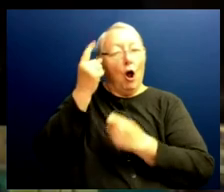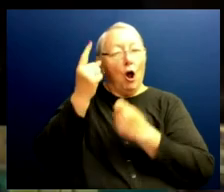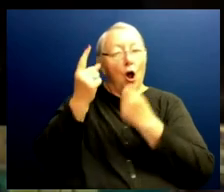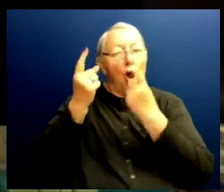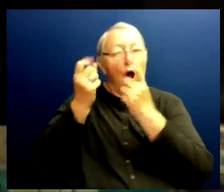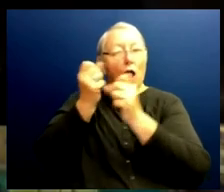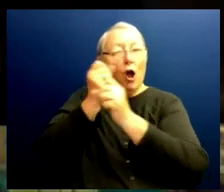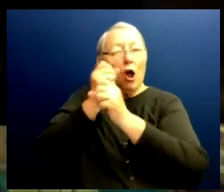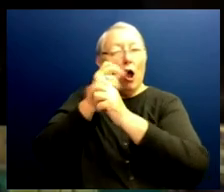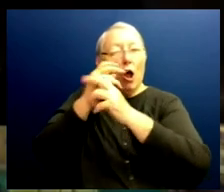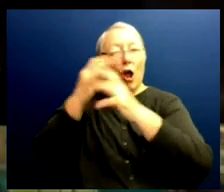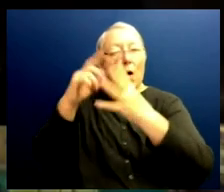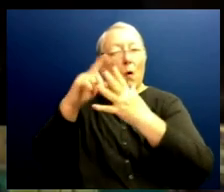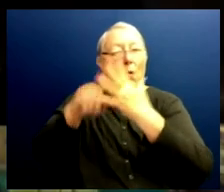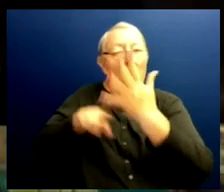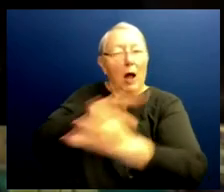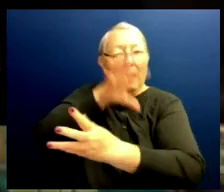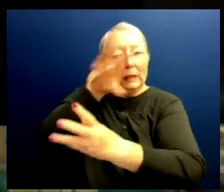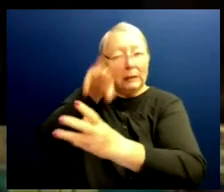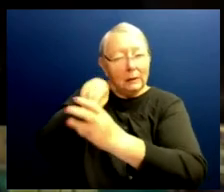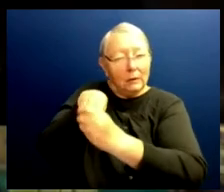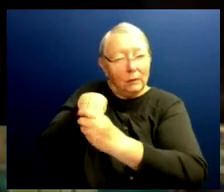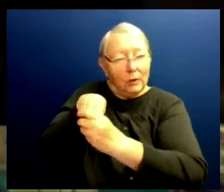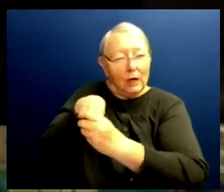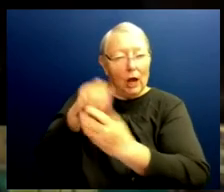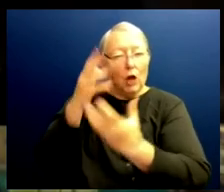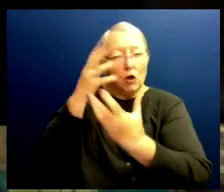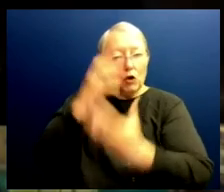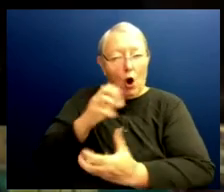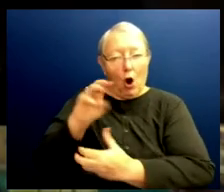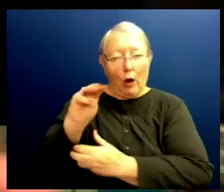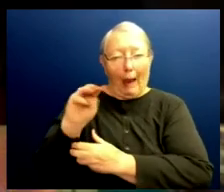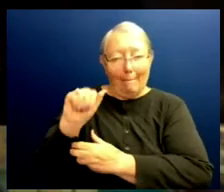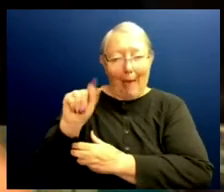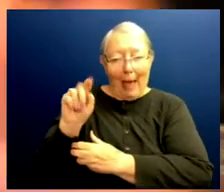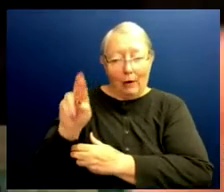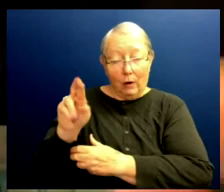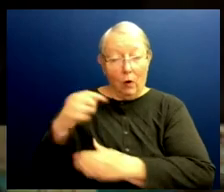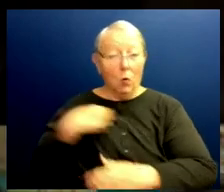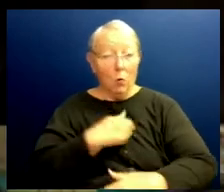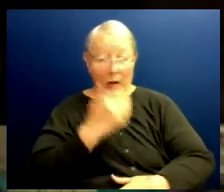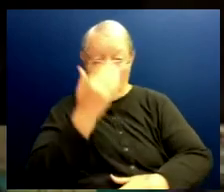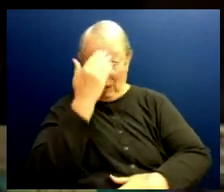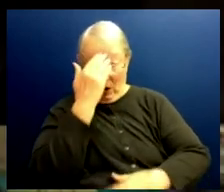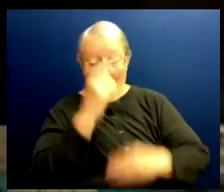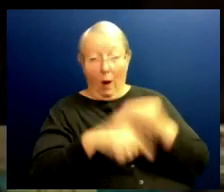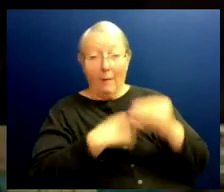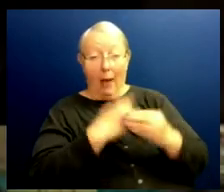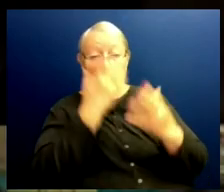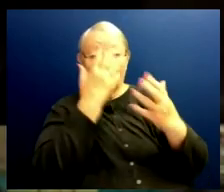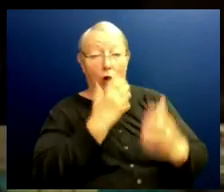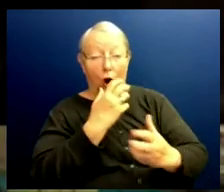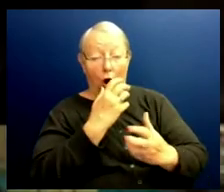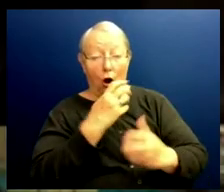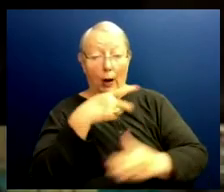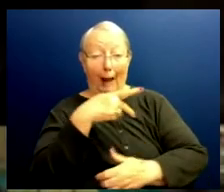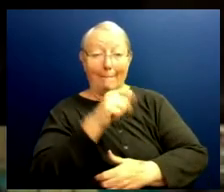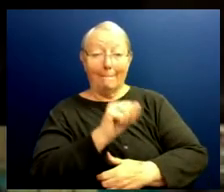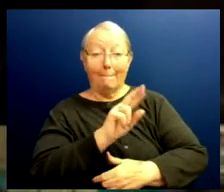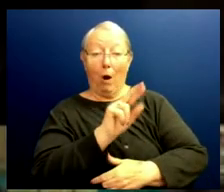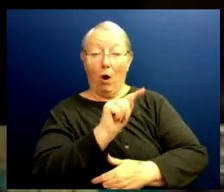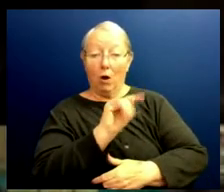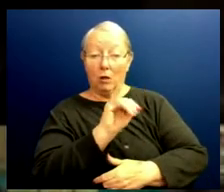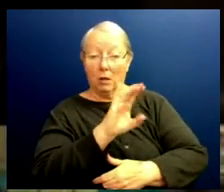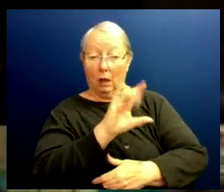what it consists of, because we do know of dark particles, neutrinos. Maybe you've heard of them. Okay, they neutrinos are